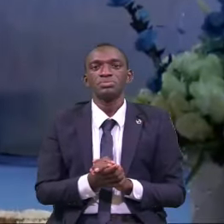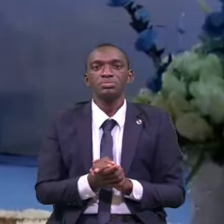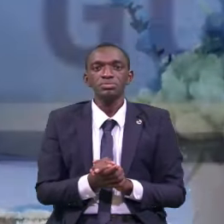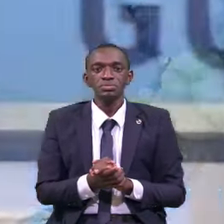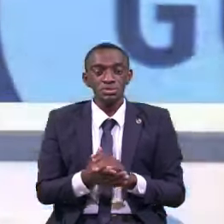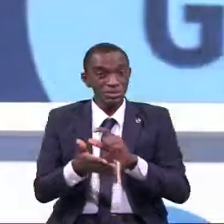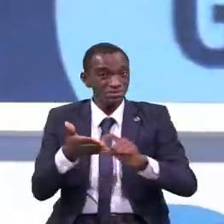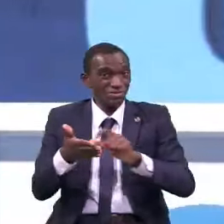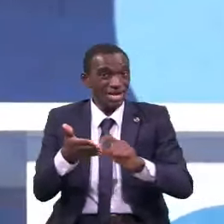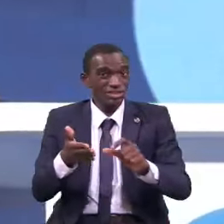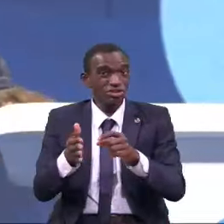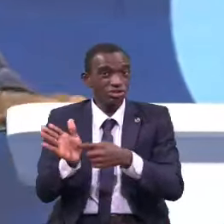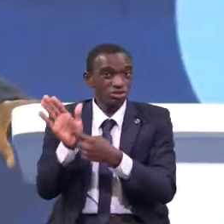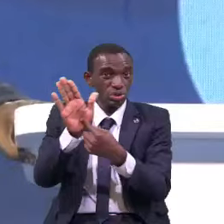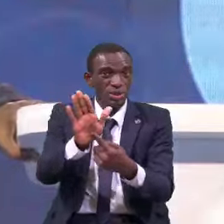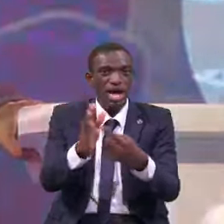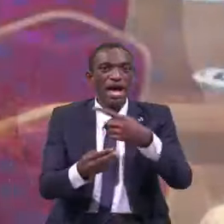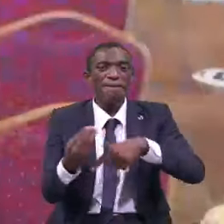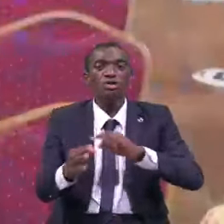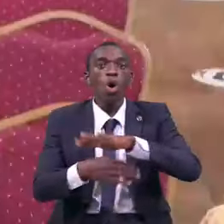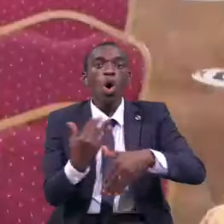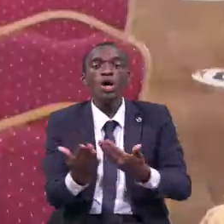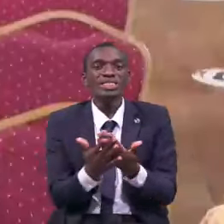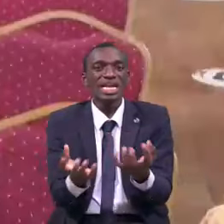About every leper in the world.